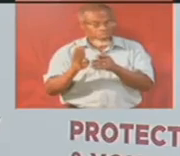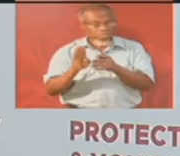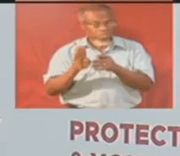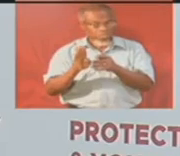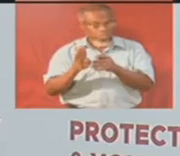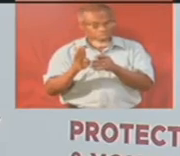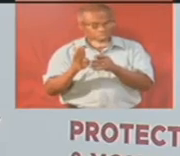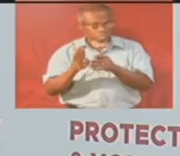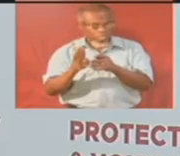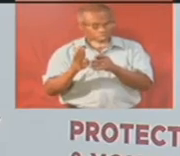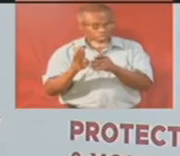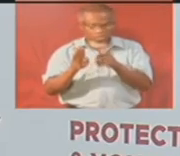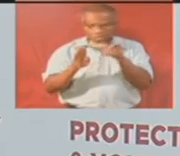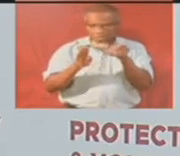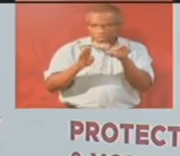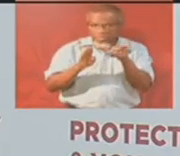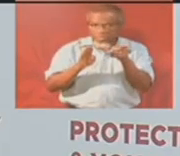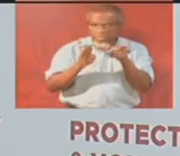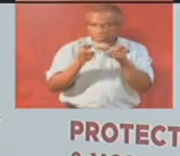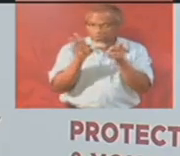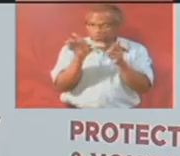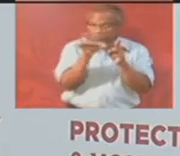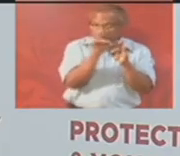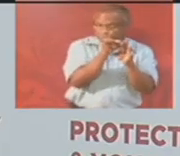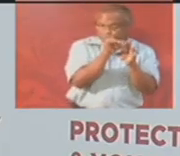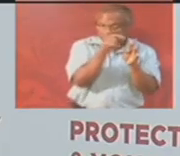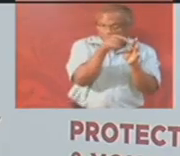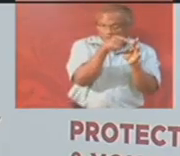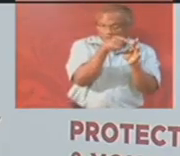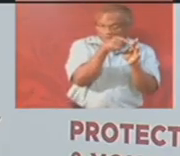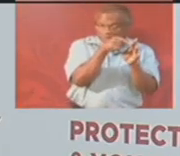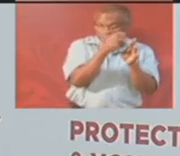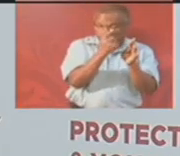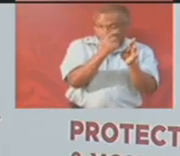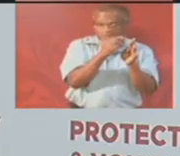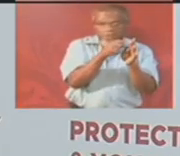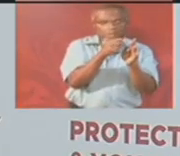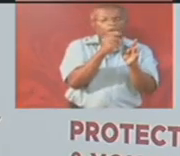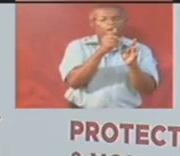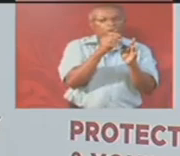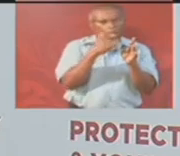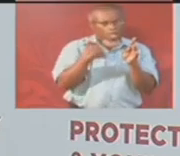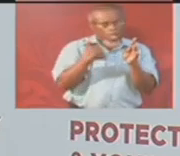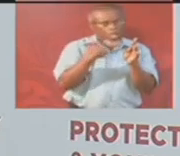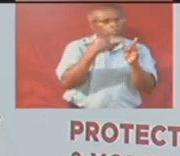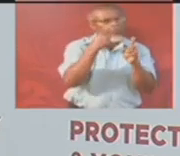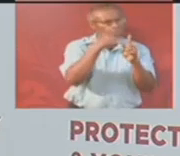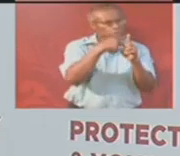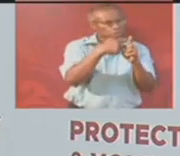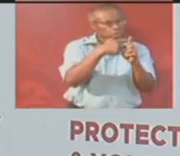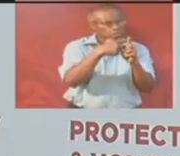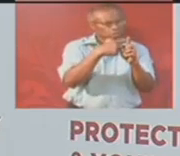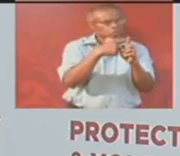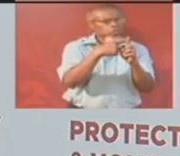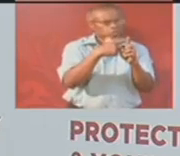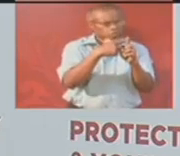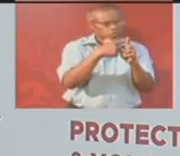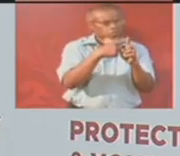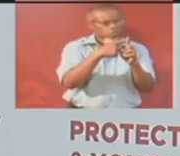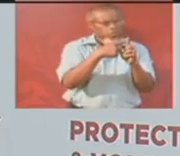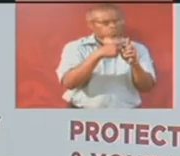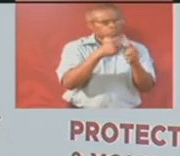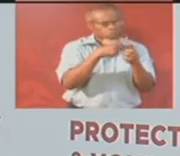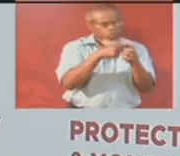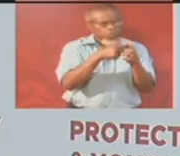contact is now testing positive. We have about two or three cases of that. What we anticipate is those people will be P1 as well. So